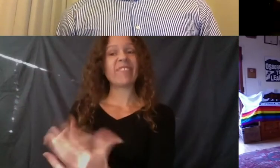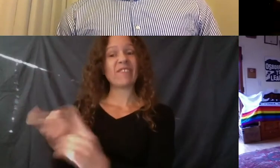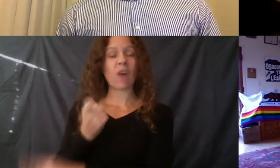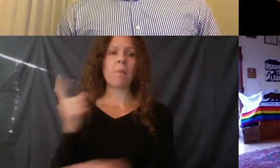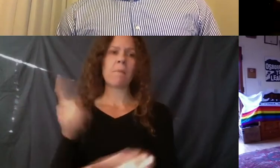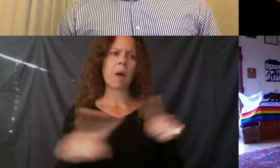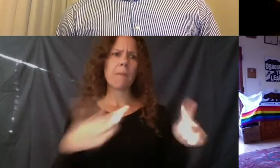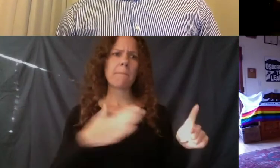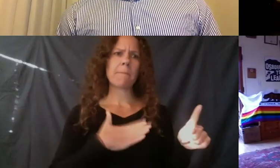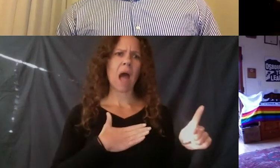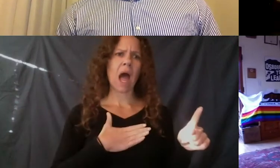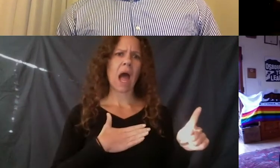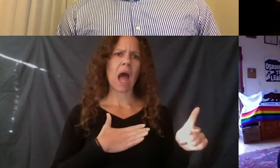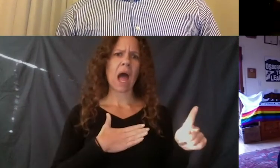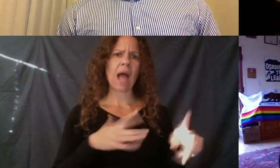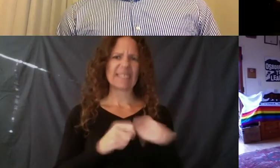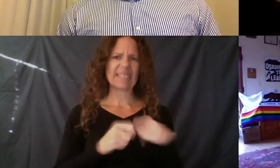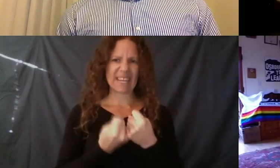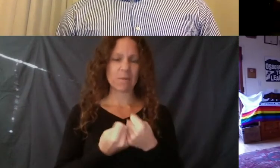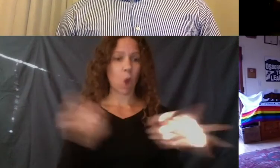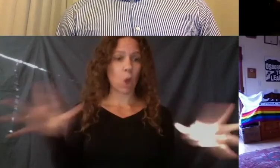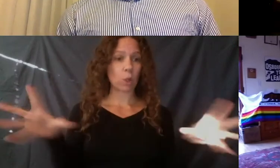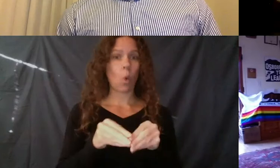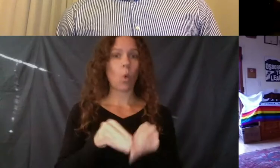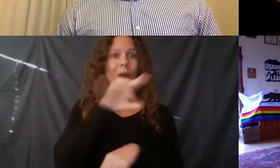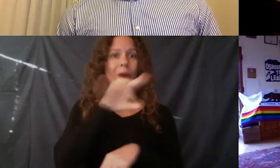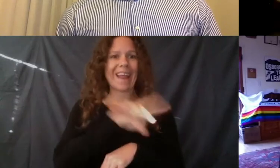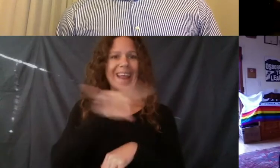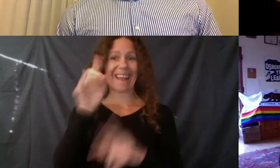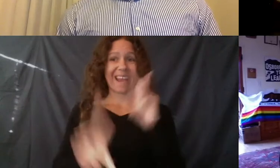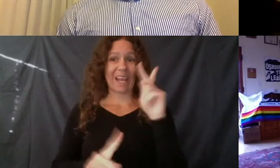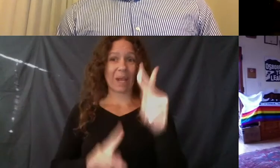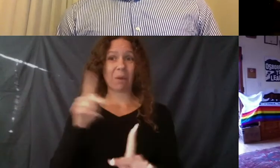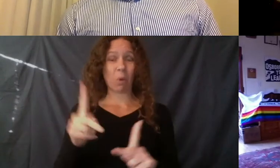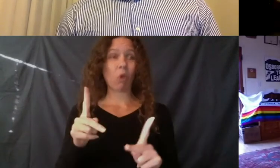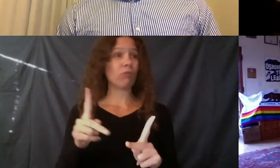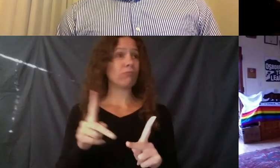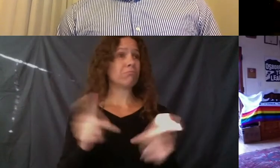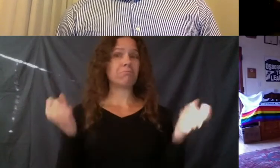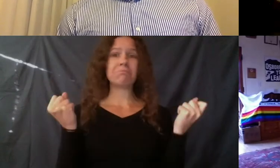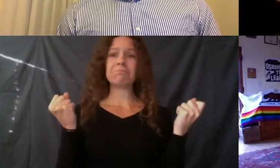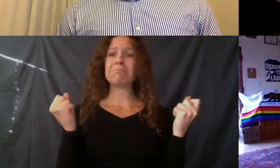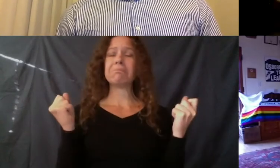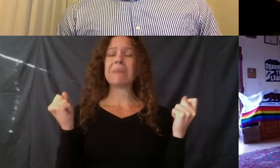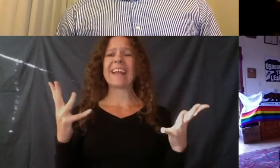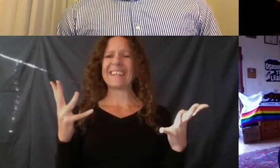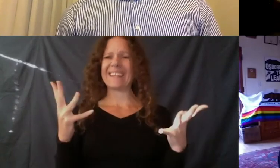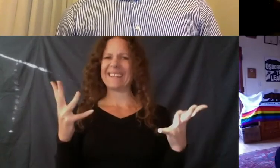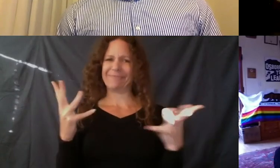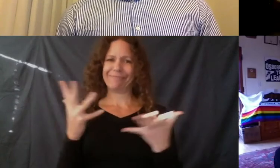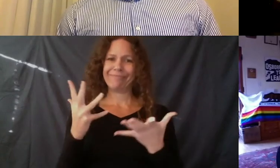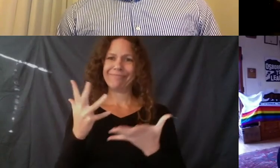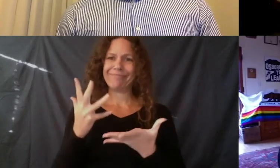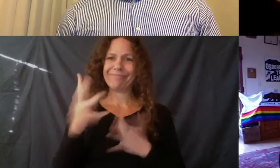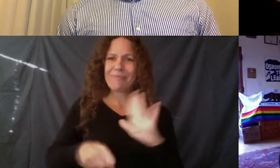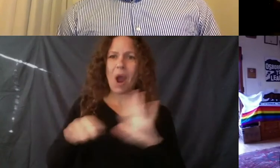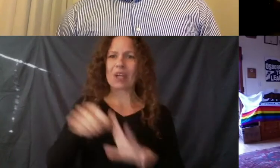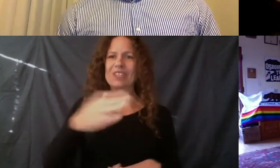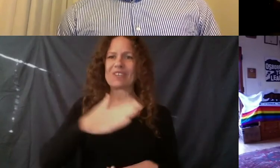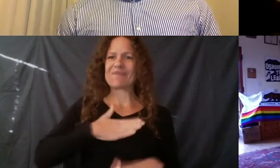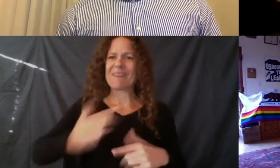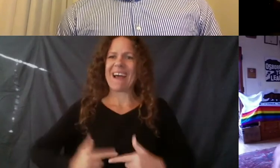88 people from many parts of my life, but Team TO Resist and Rise is the